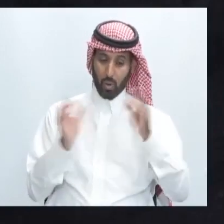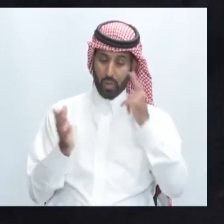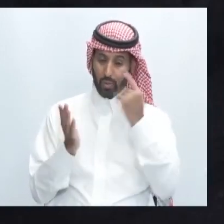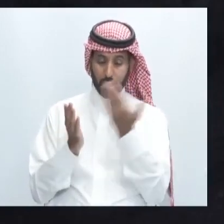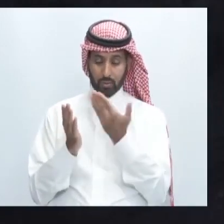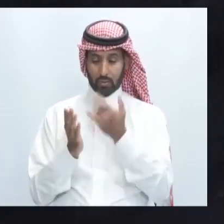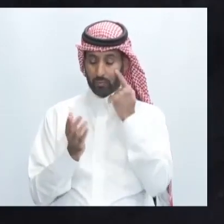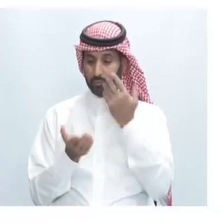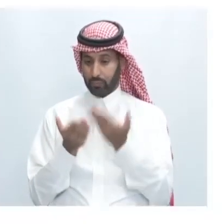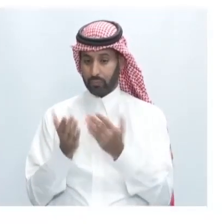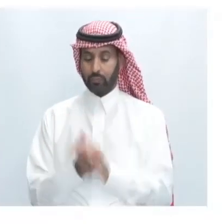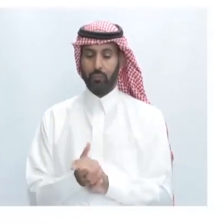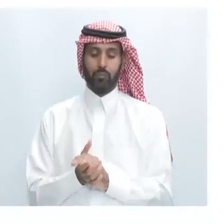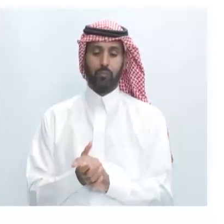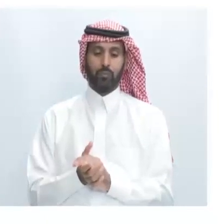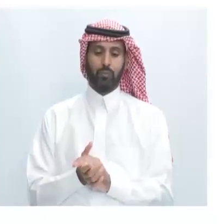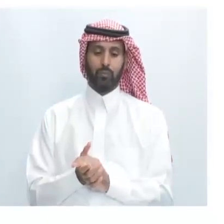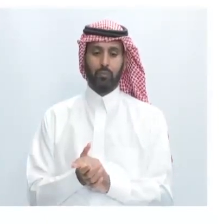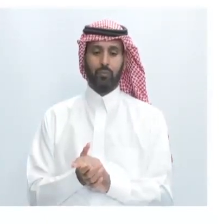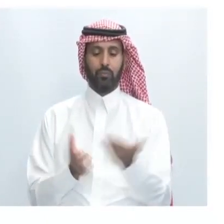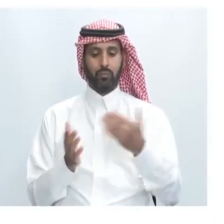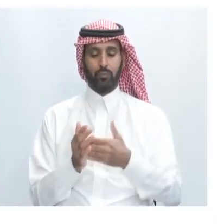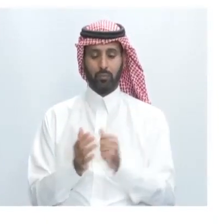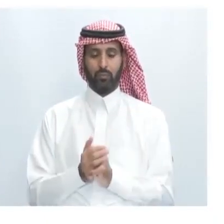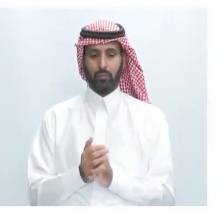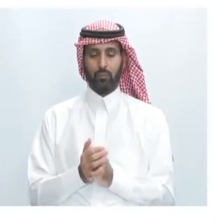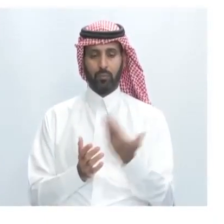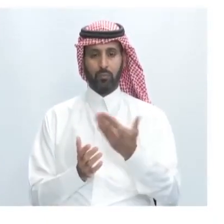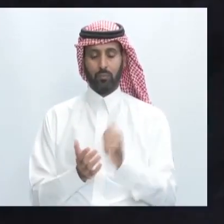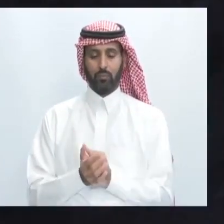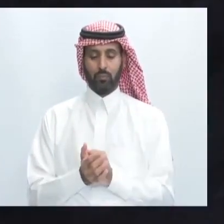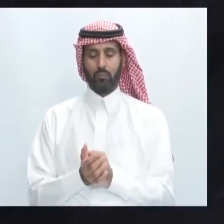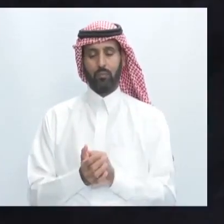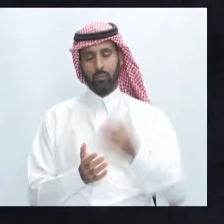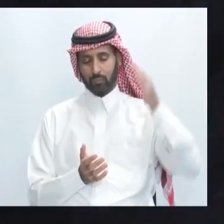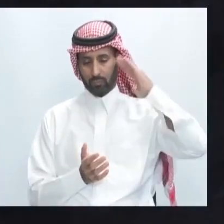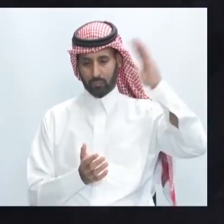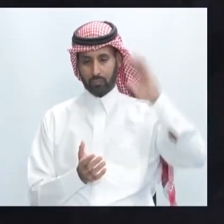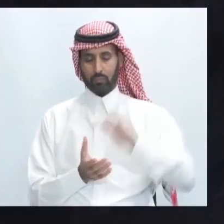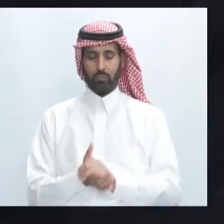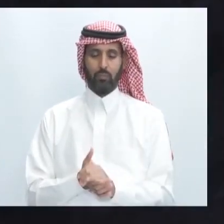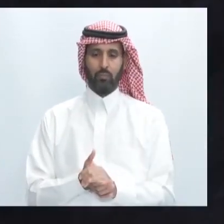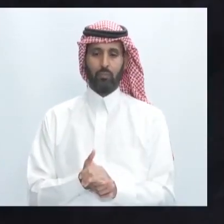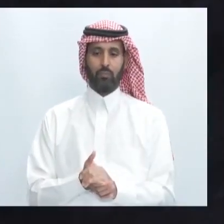to comprehend and understand. And with that, we reach the end of this lesson. Thank you for listening. See you next